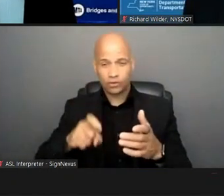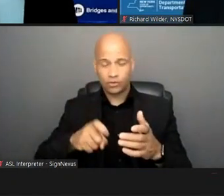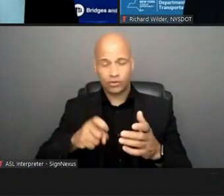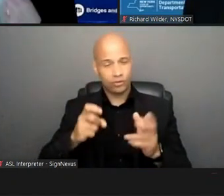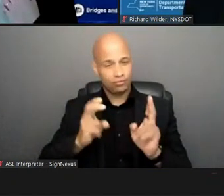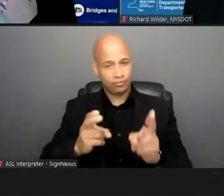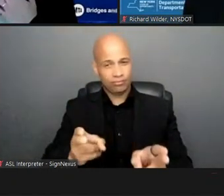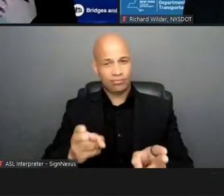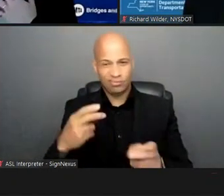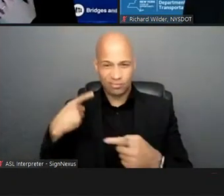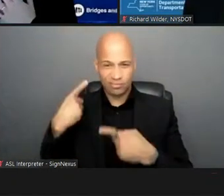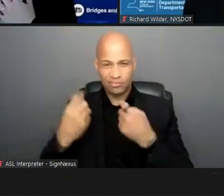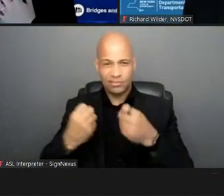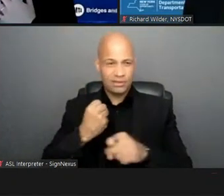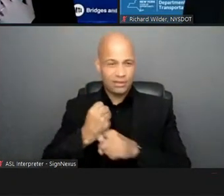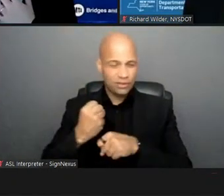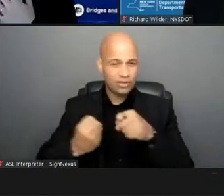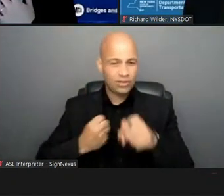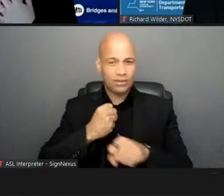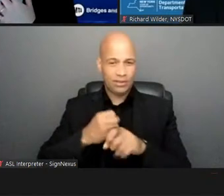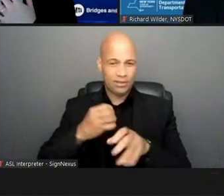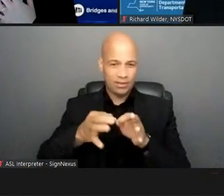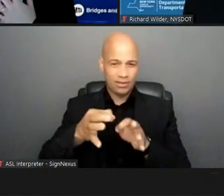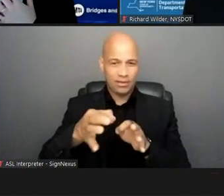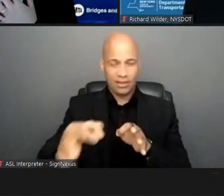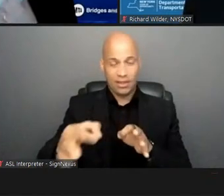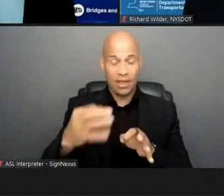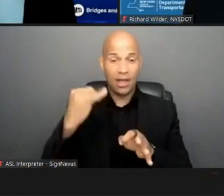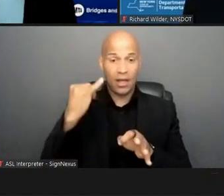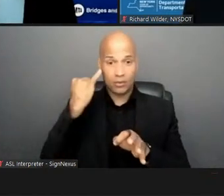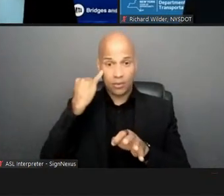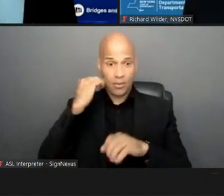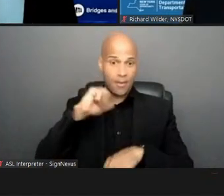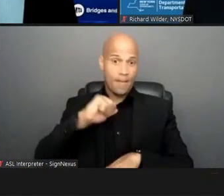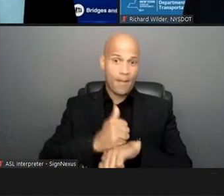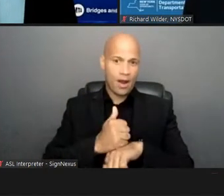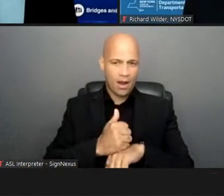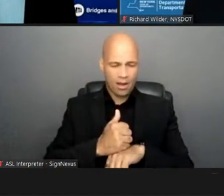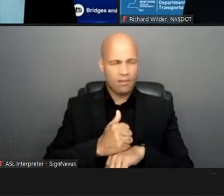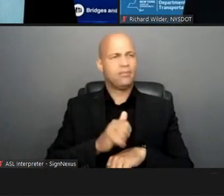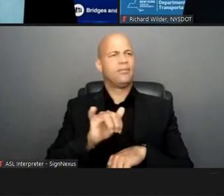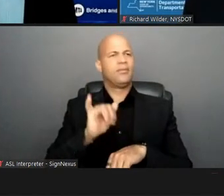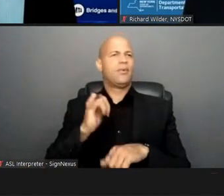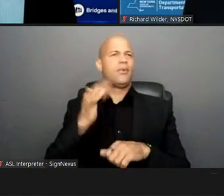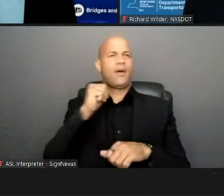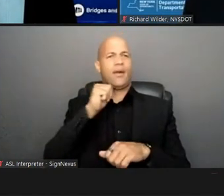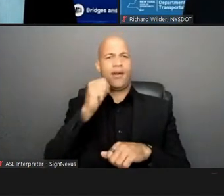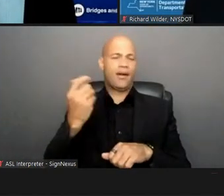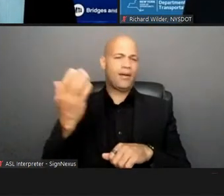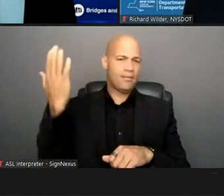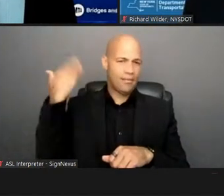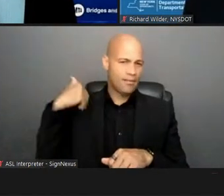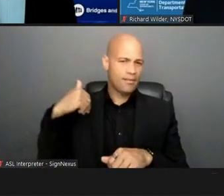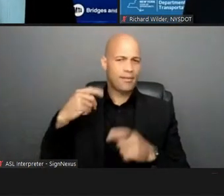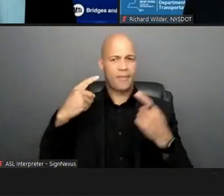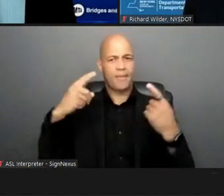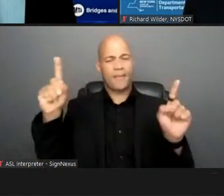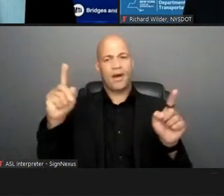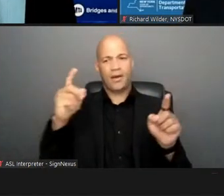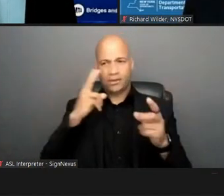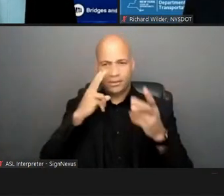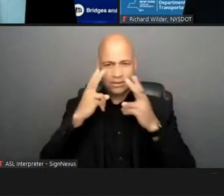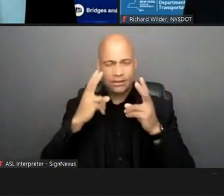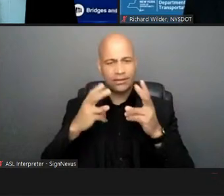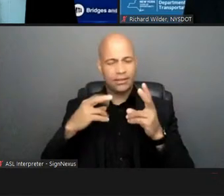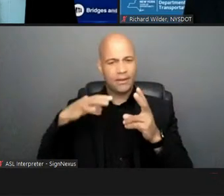years and years of delay and I believe that after we do this we will wonder why we did not do it sooner after seeing the incredible benefits that it will